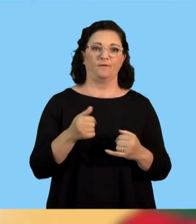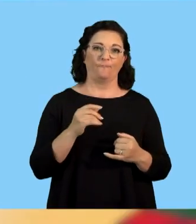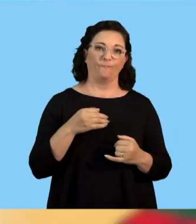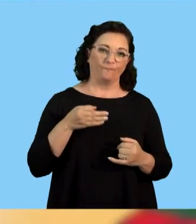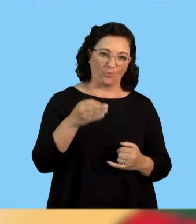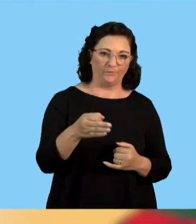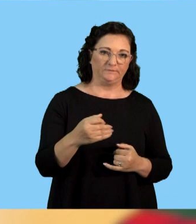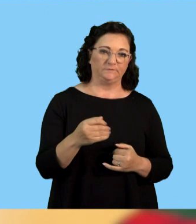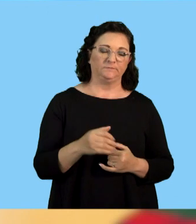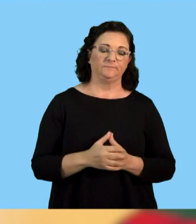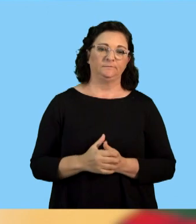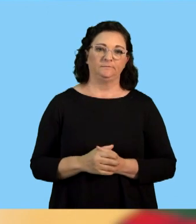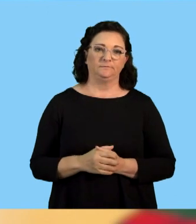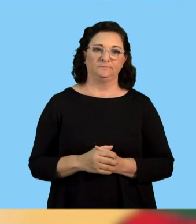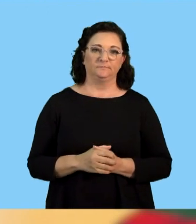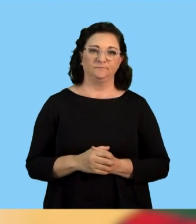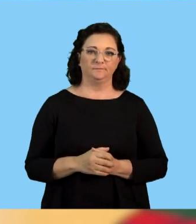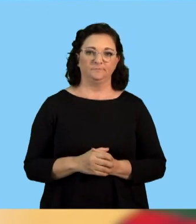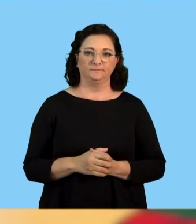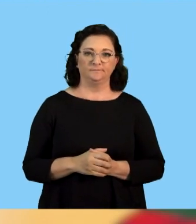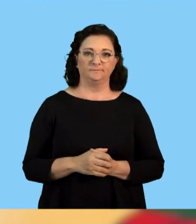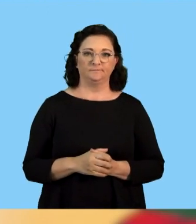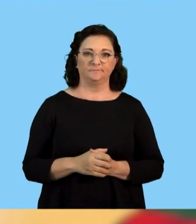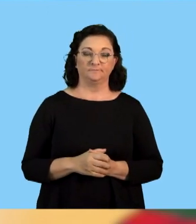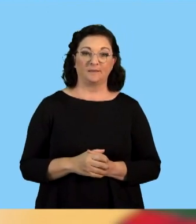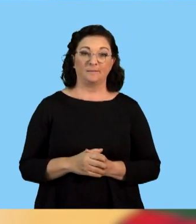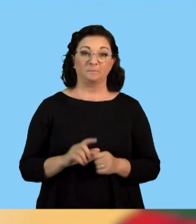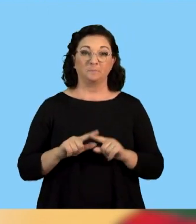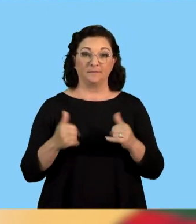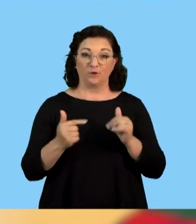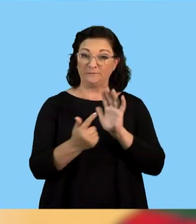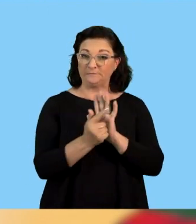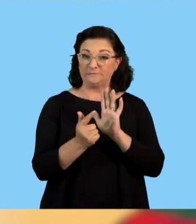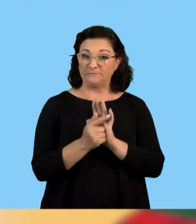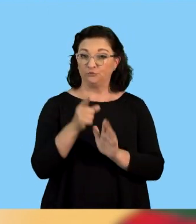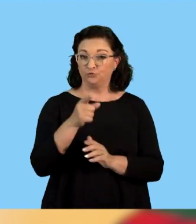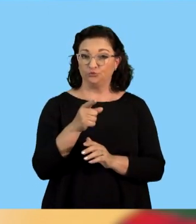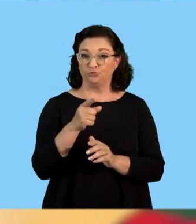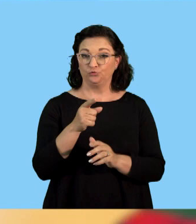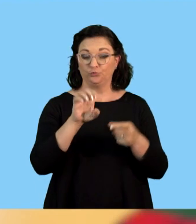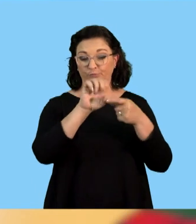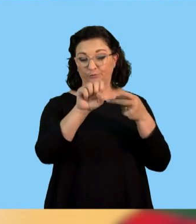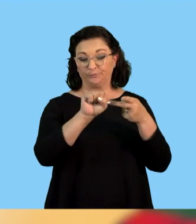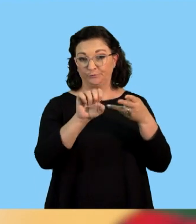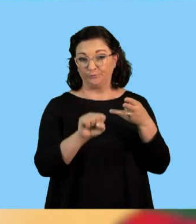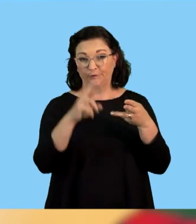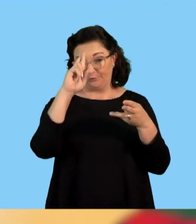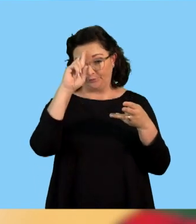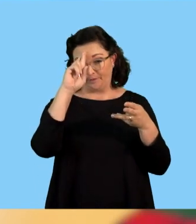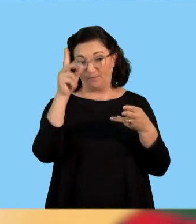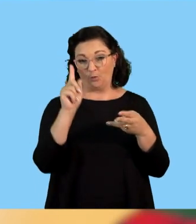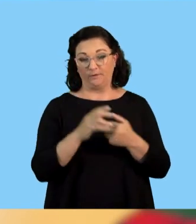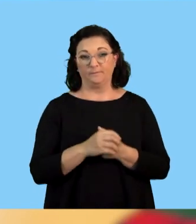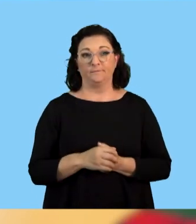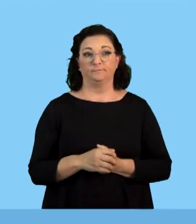in a forward direction. Then, what I need you to take away from this lesson, the most important things that you need to